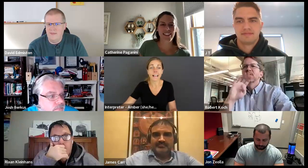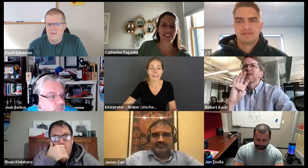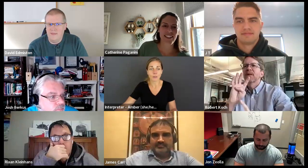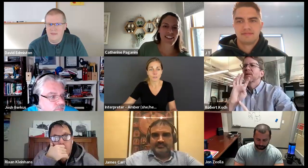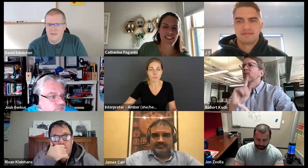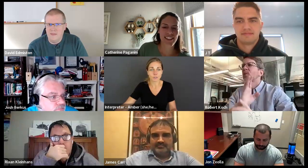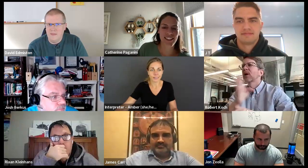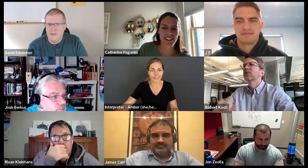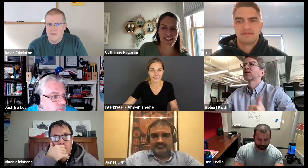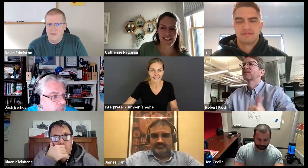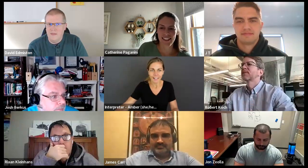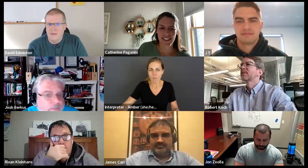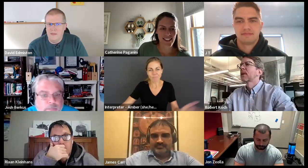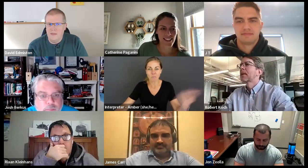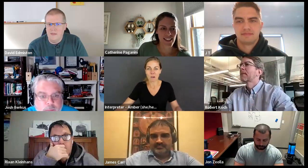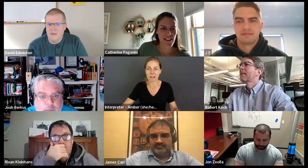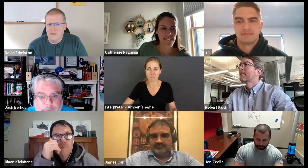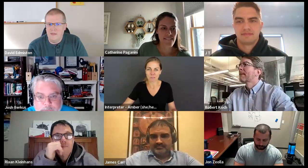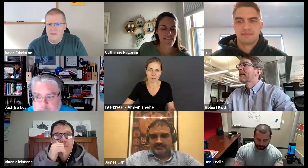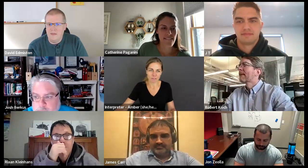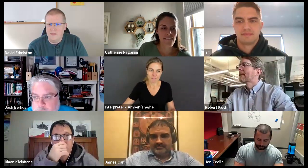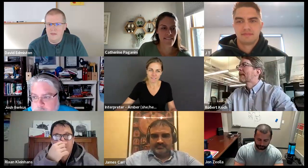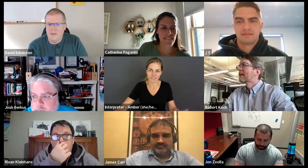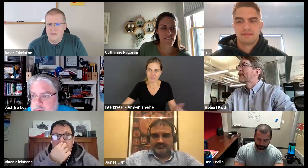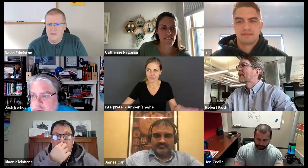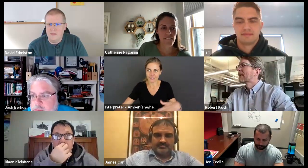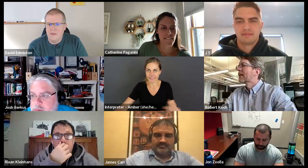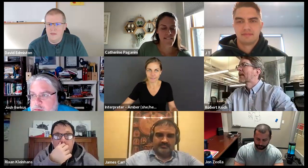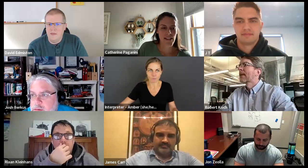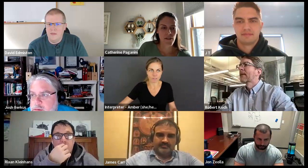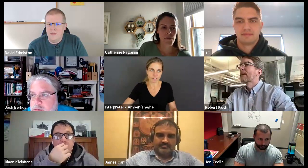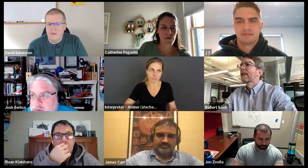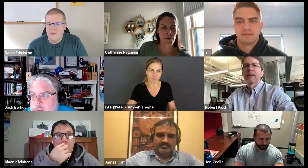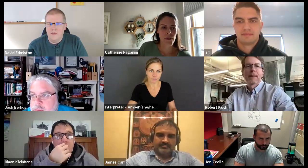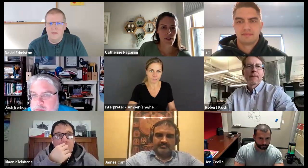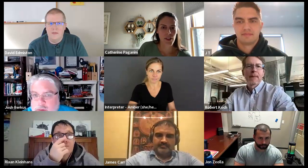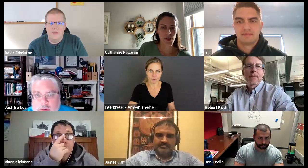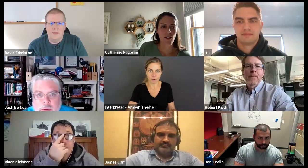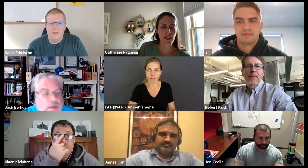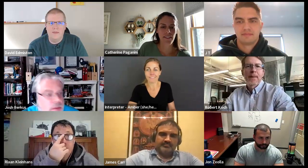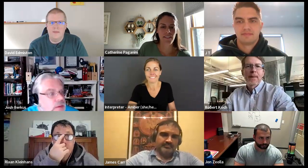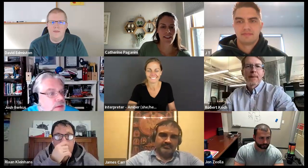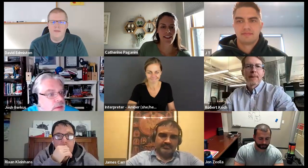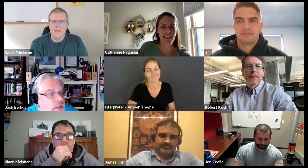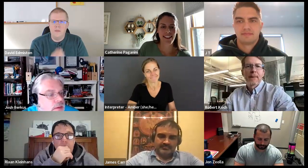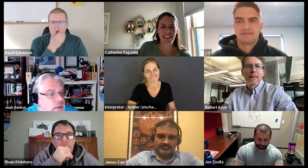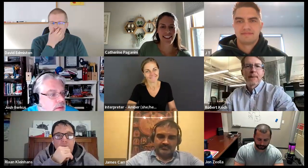just I got to run too. Yeah. Yeah, we're after the 45 minutes. So I think everybody's starting to bounce, drop off.